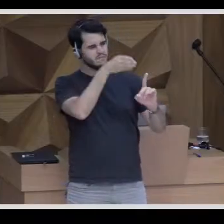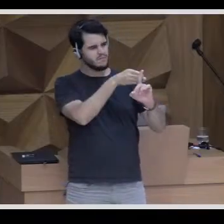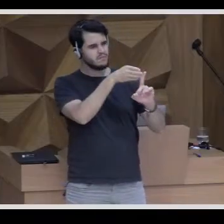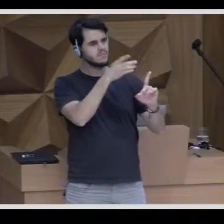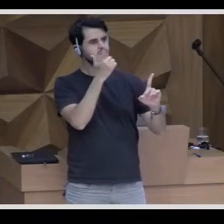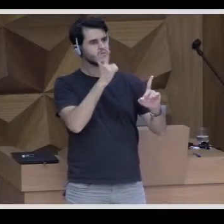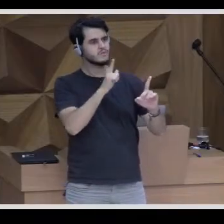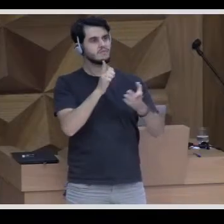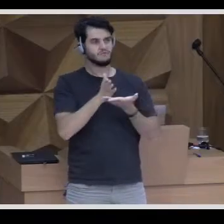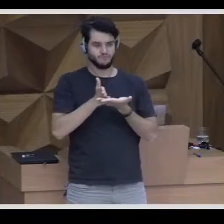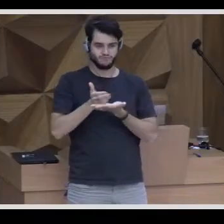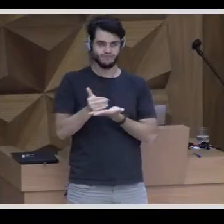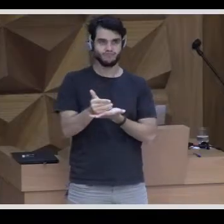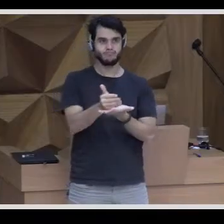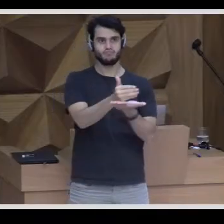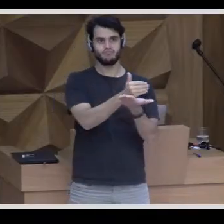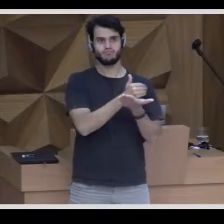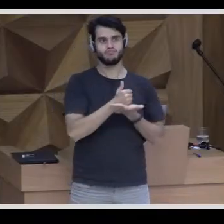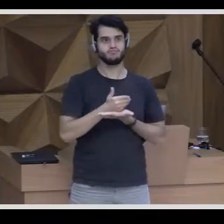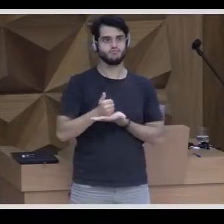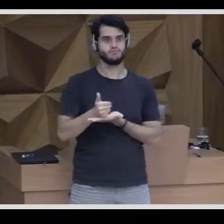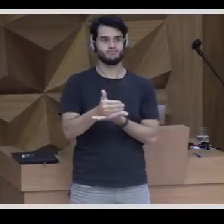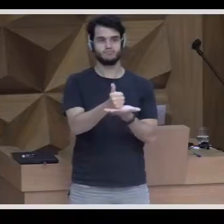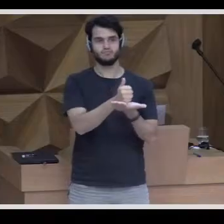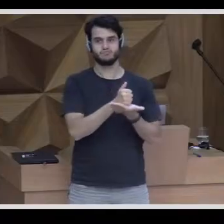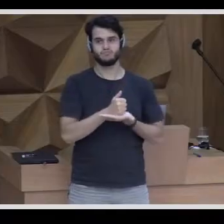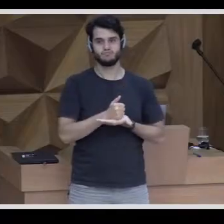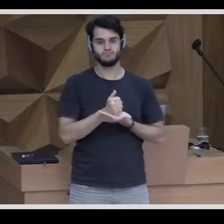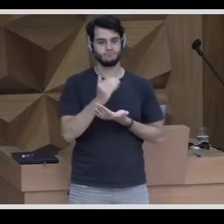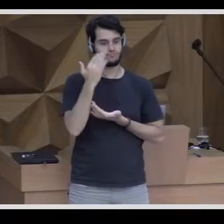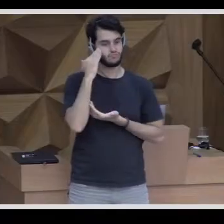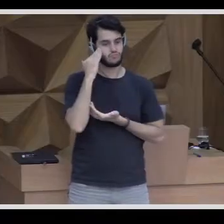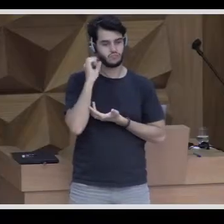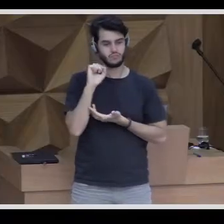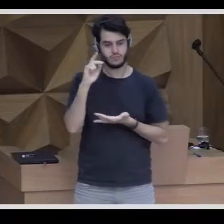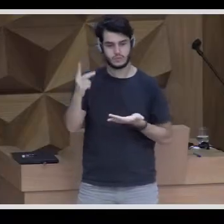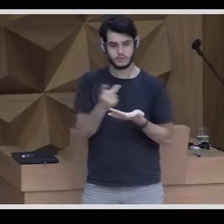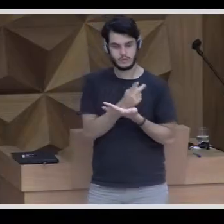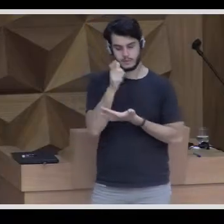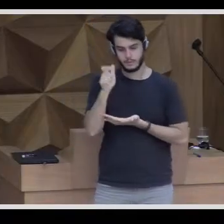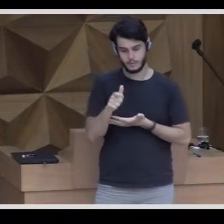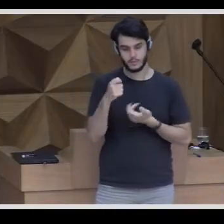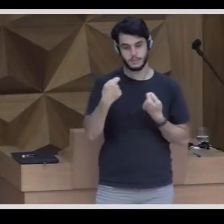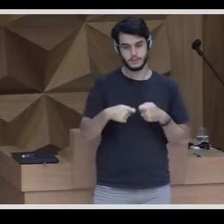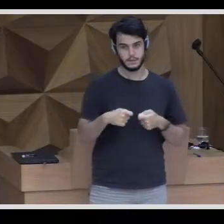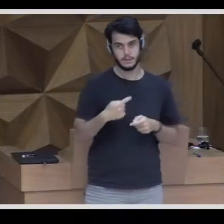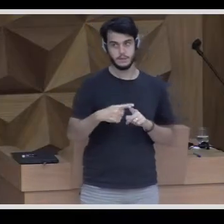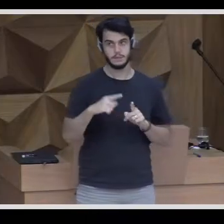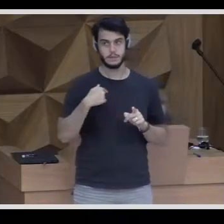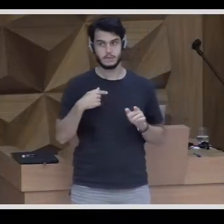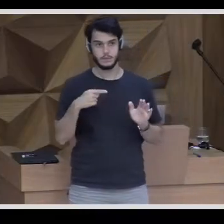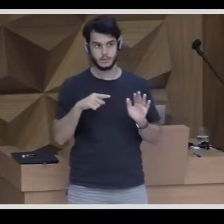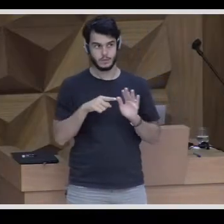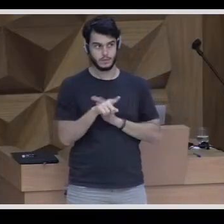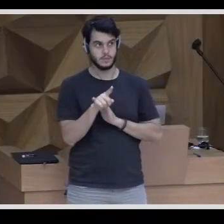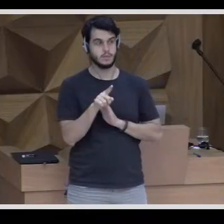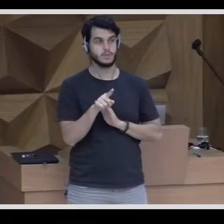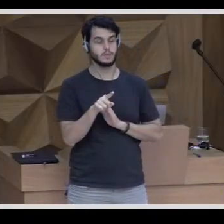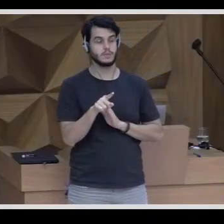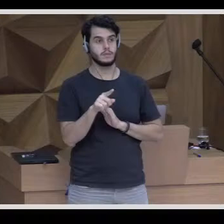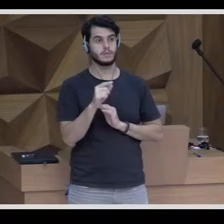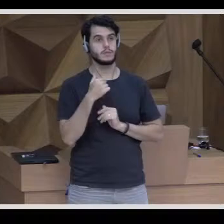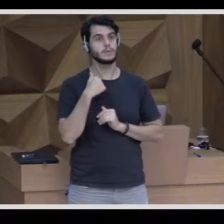that person or those users actually need. But my question to you is, I understand that you